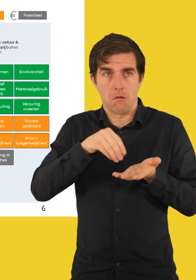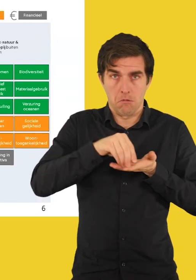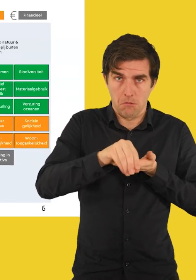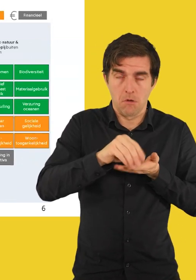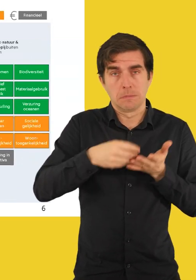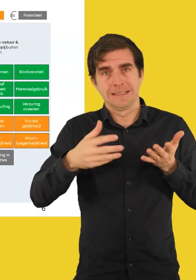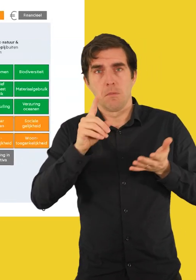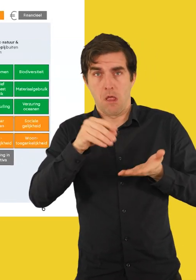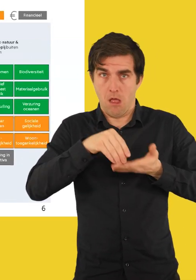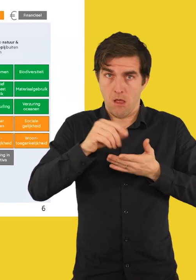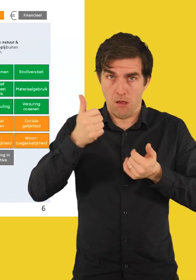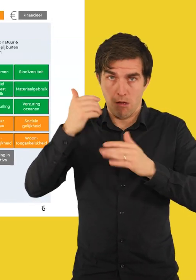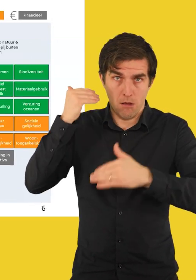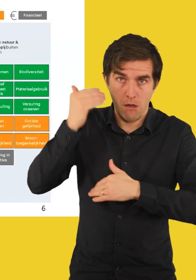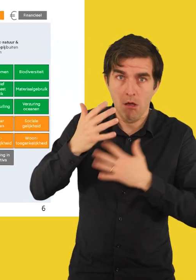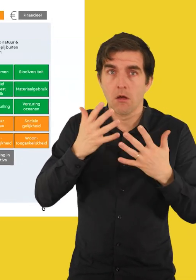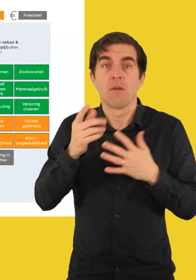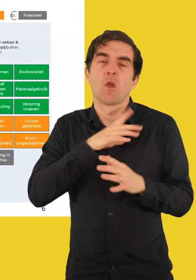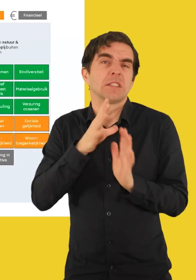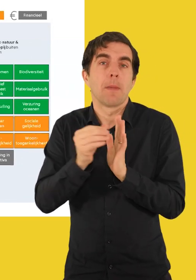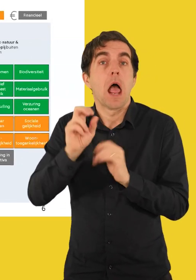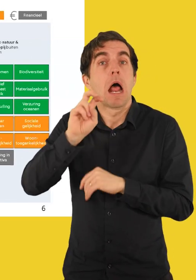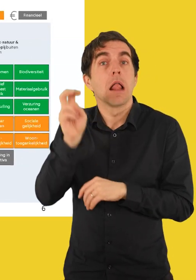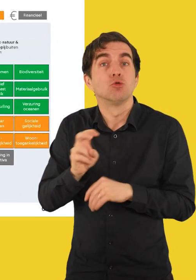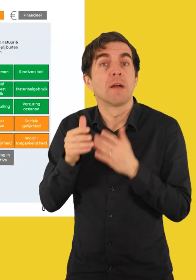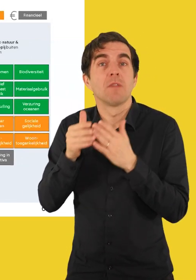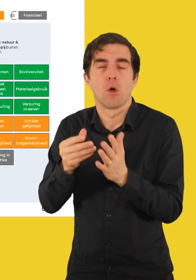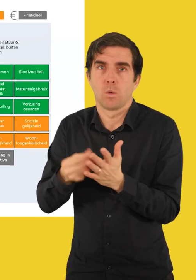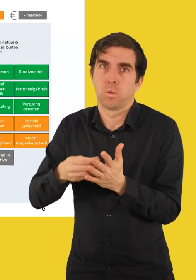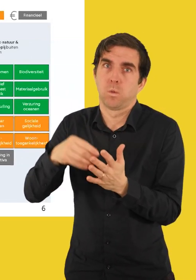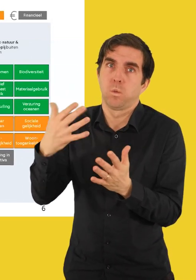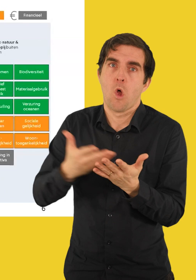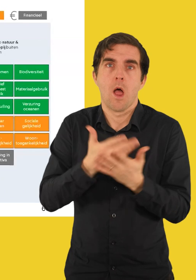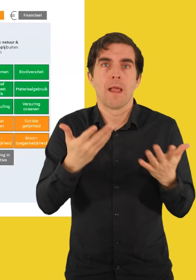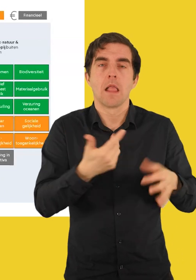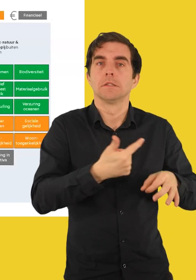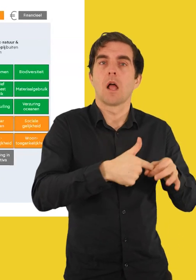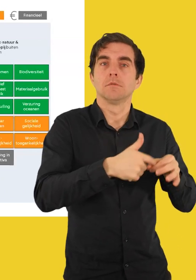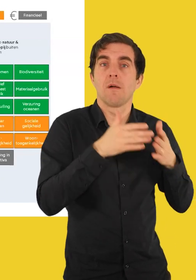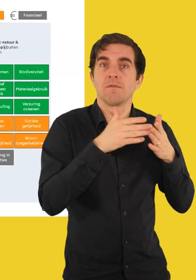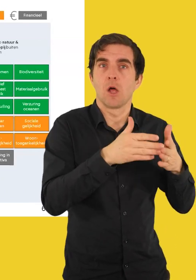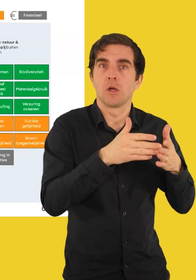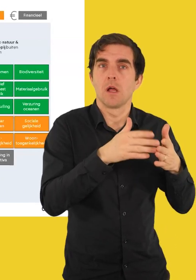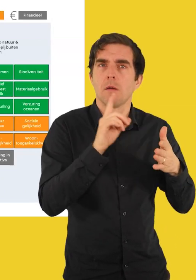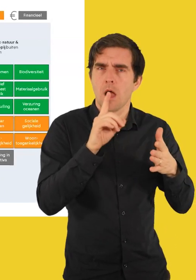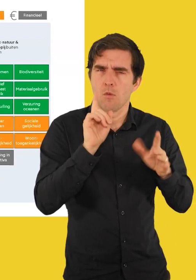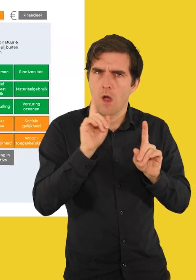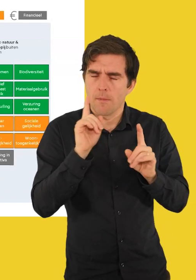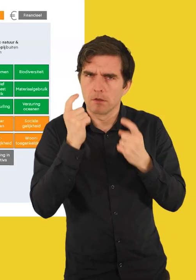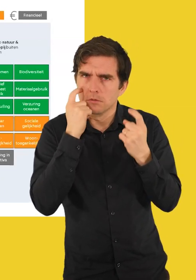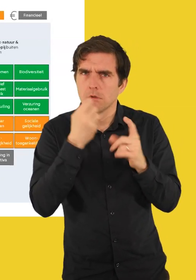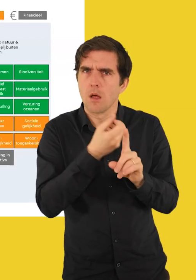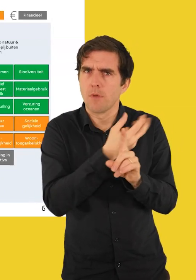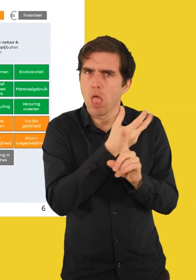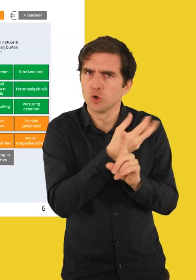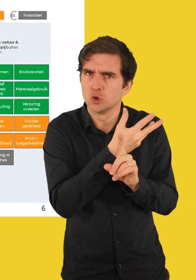example, electric ferries are more expensive than diesel ferries, but what we are avoiding is air